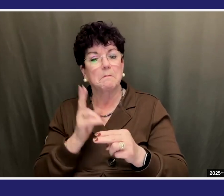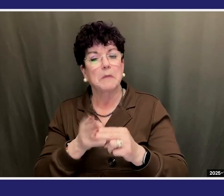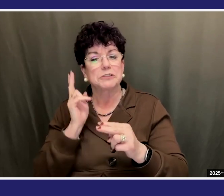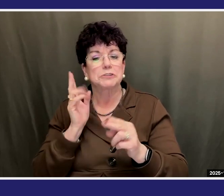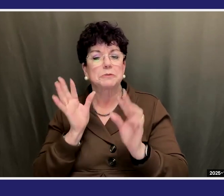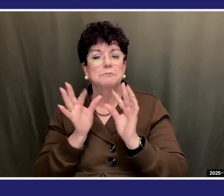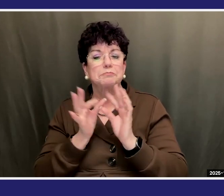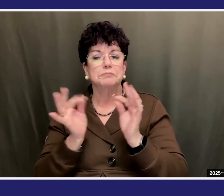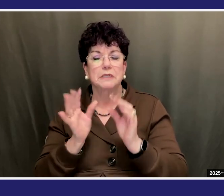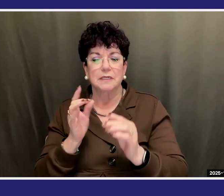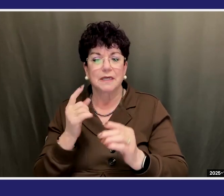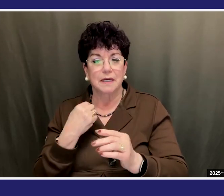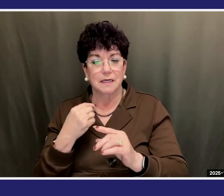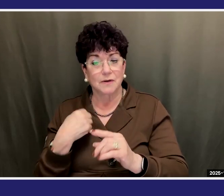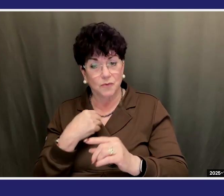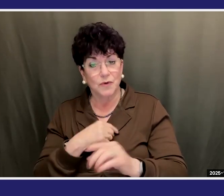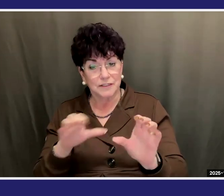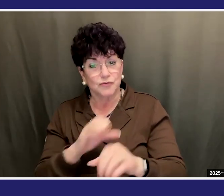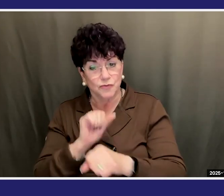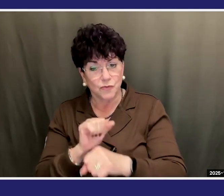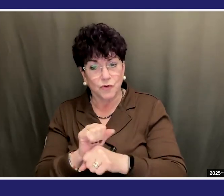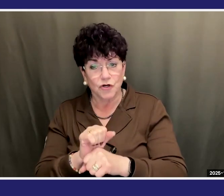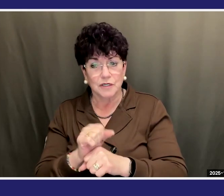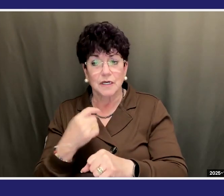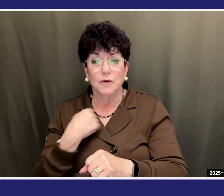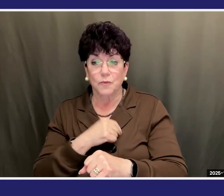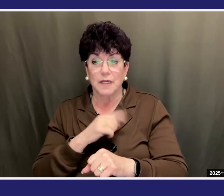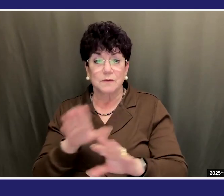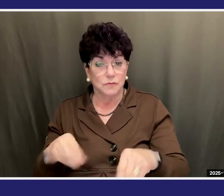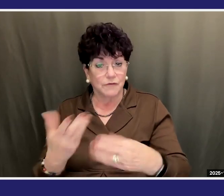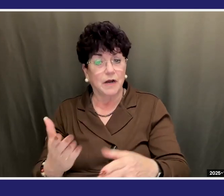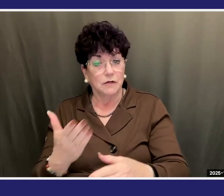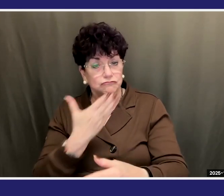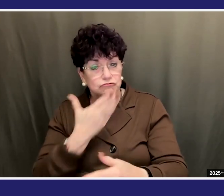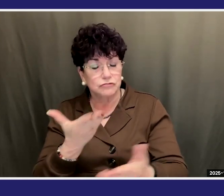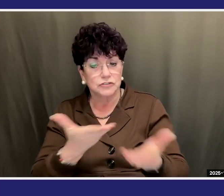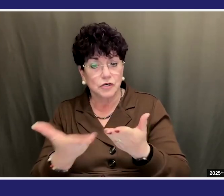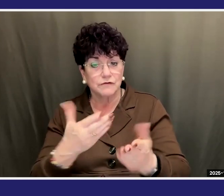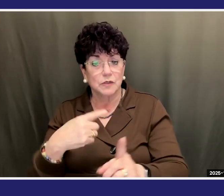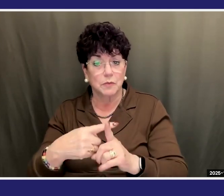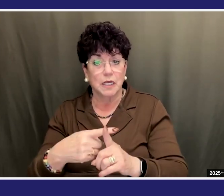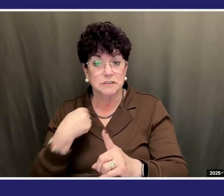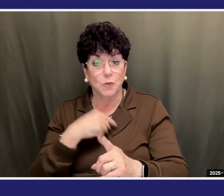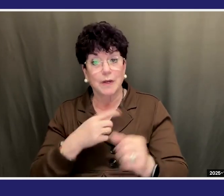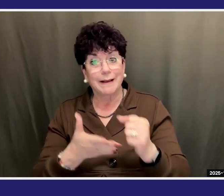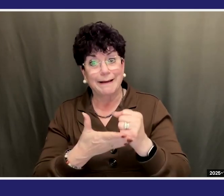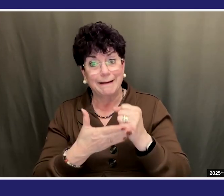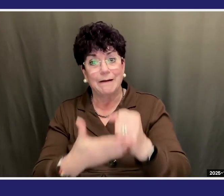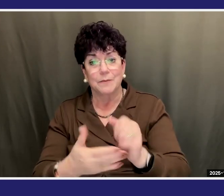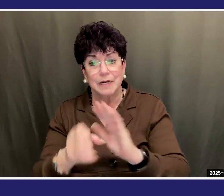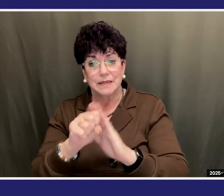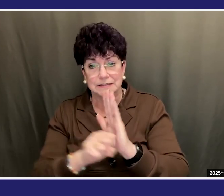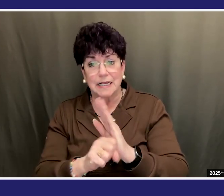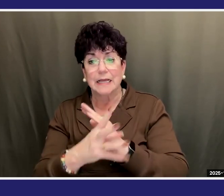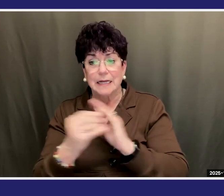work, and not we only we provide the services effectively. We in fact helped the state and the